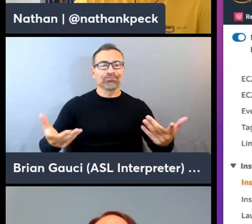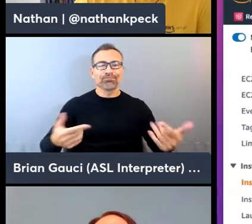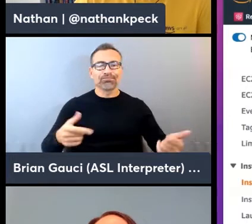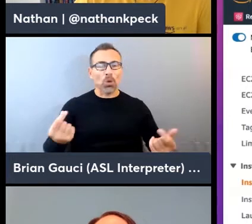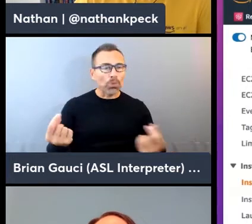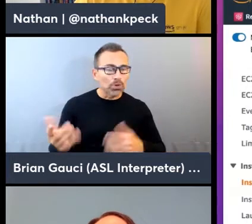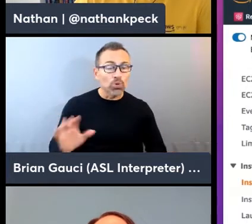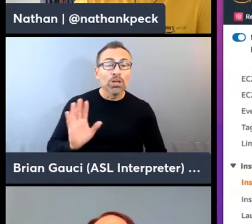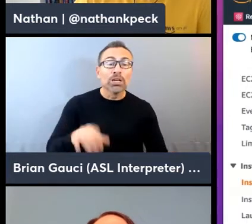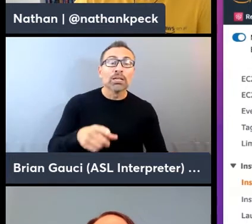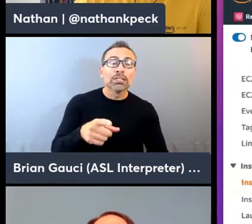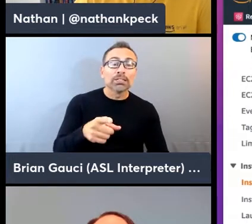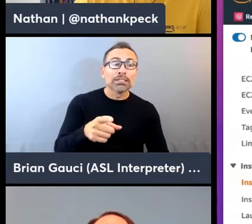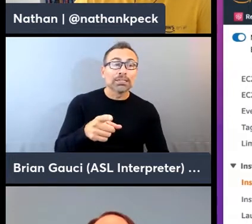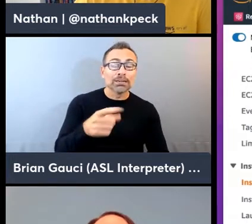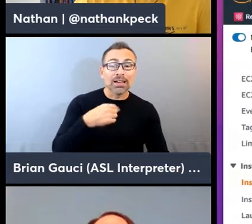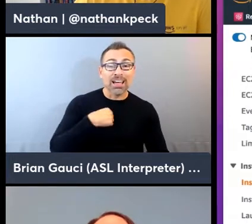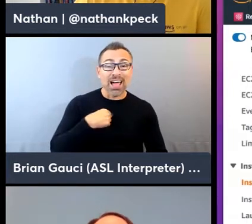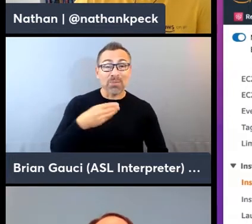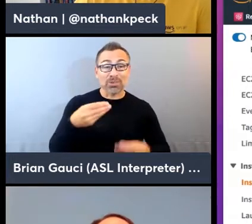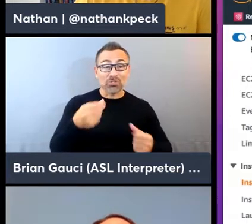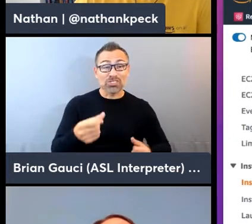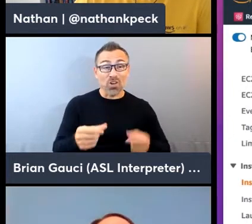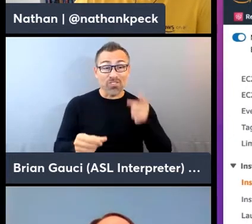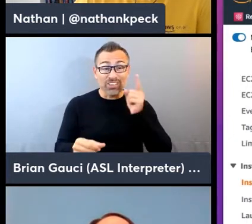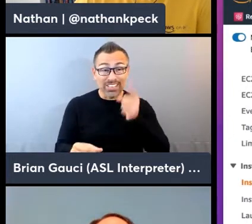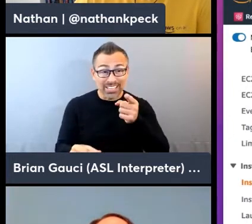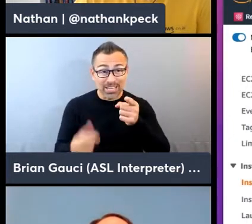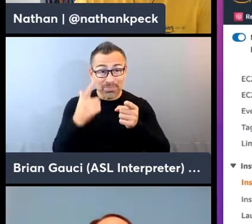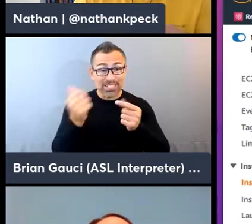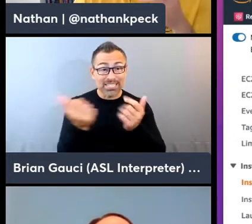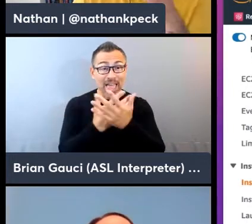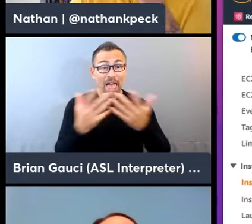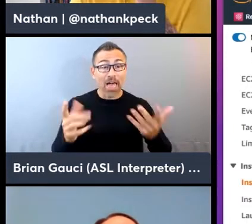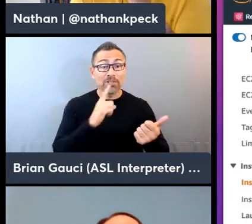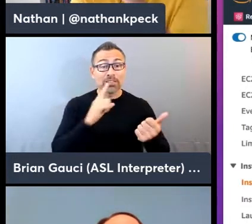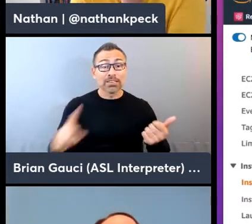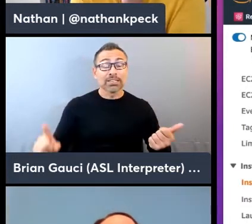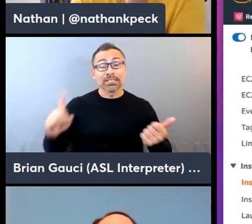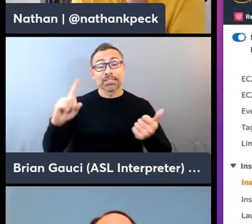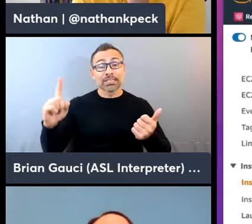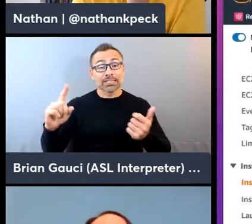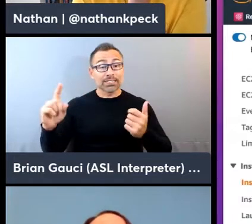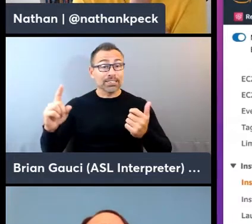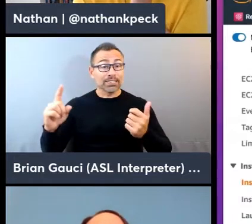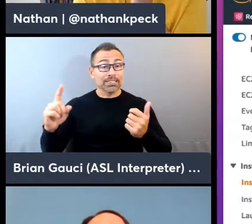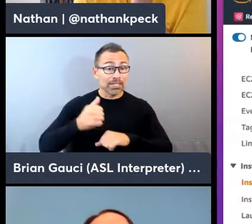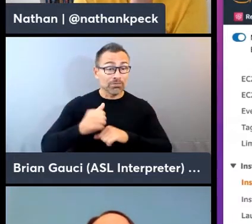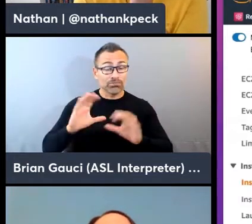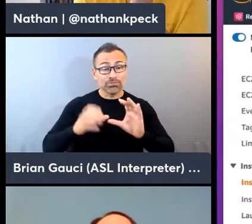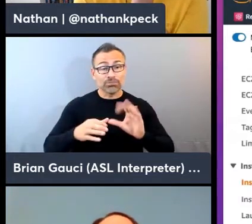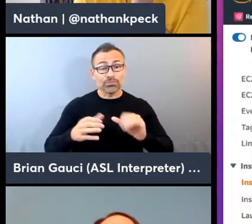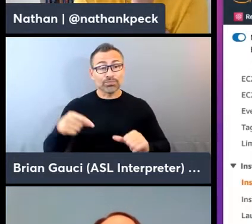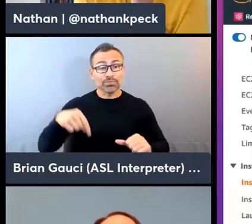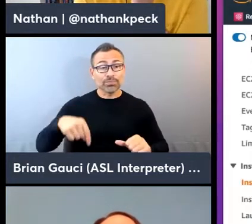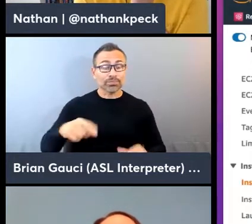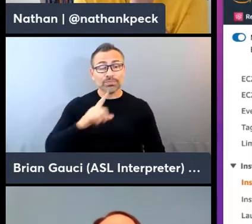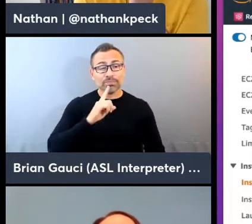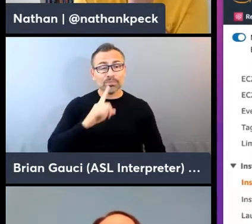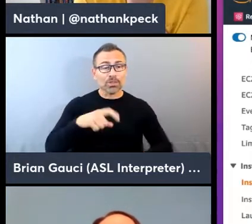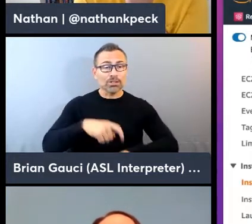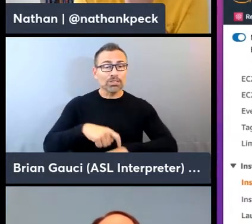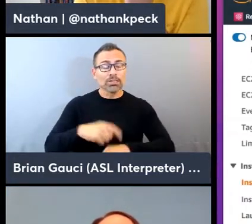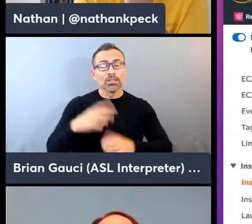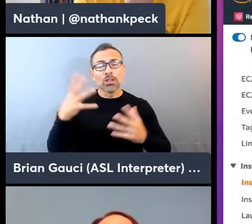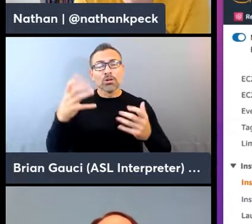instance. And what I'm going to do is I'm going to resolve it because everything is cascaded to config. It's a near real time. So I want to